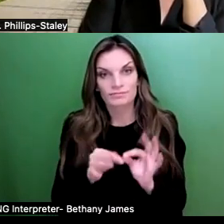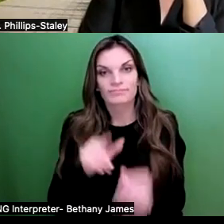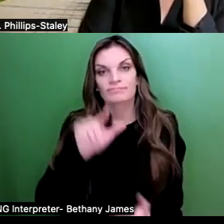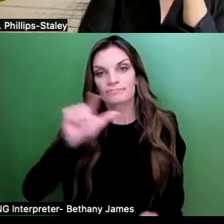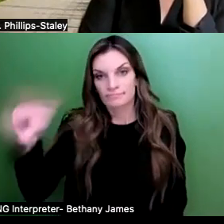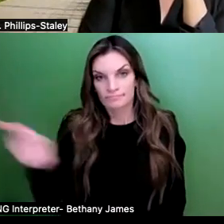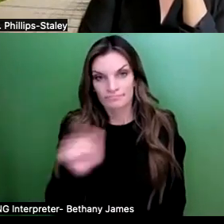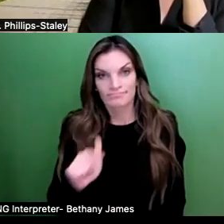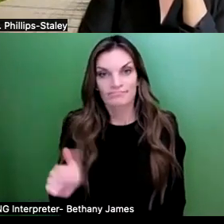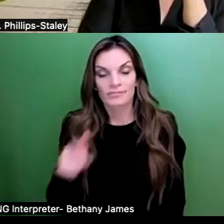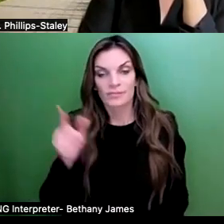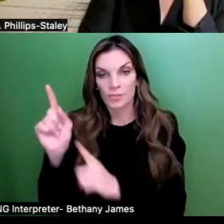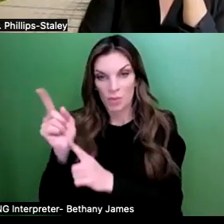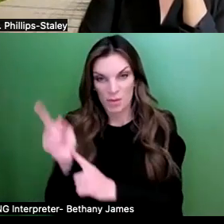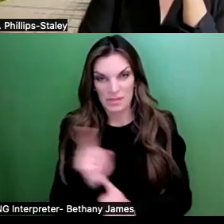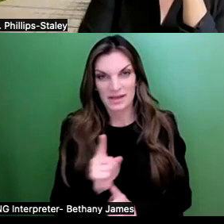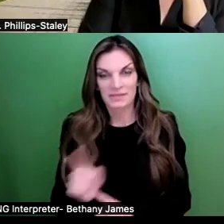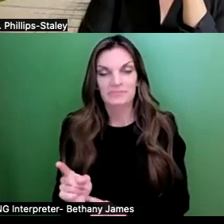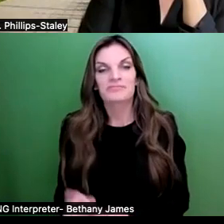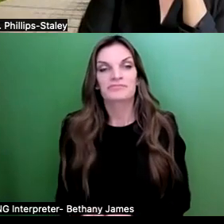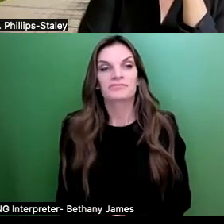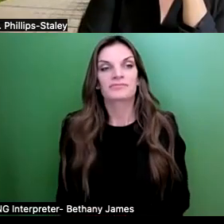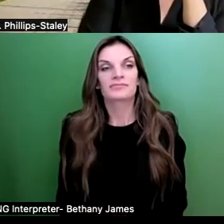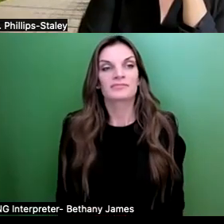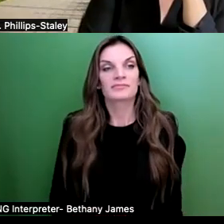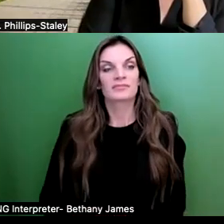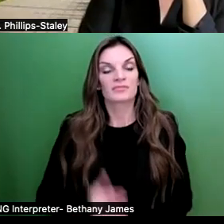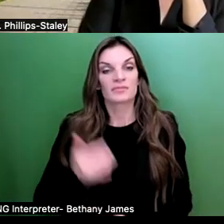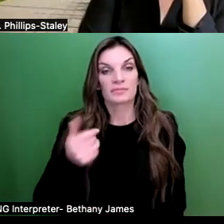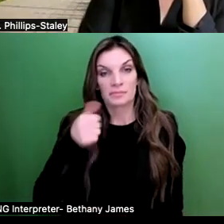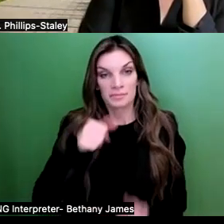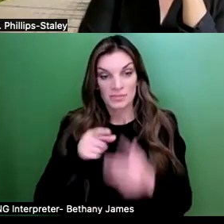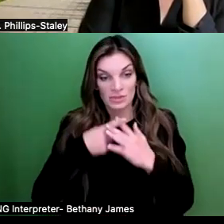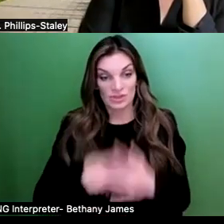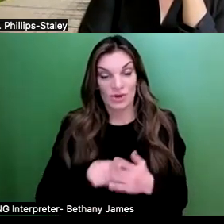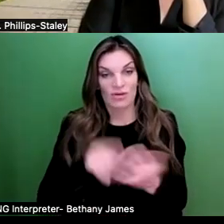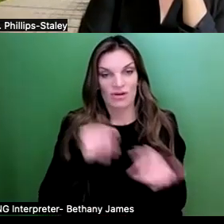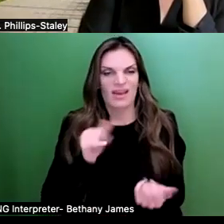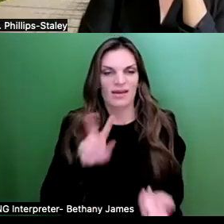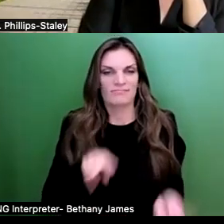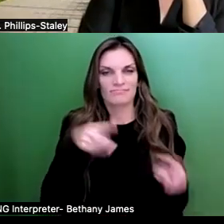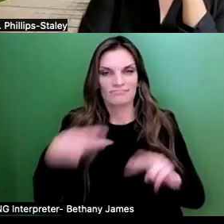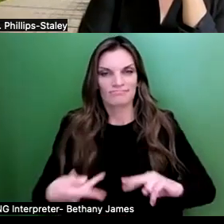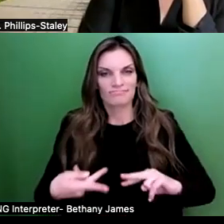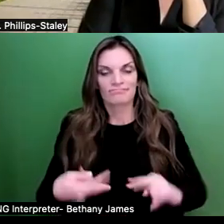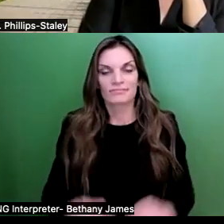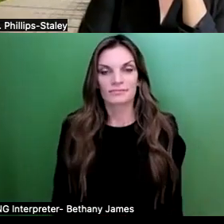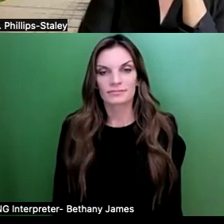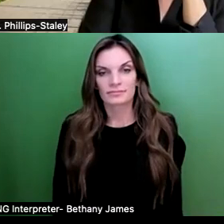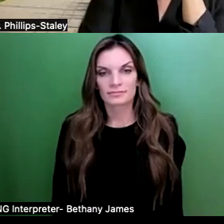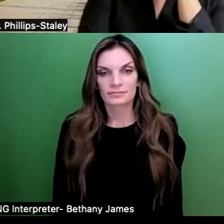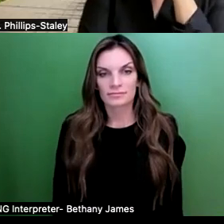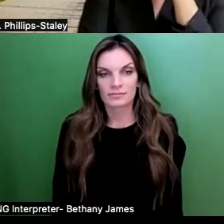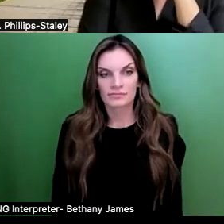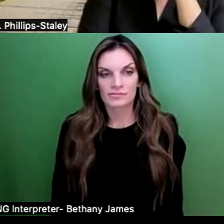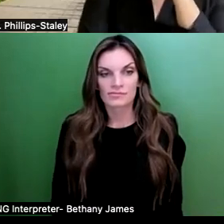have 1 minute. And as I said before, I'm reversing the order of the opening statements. So,